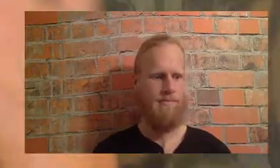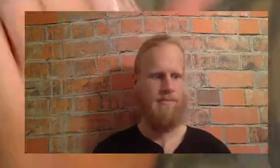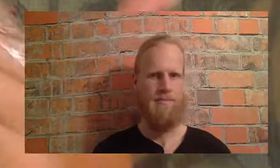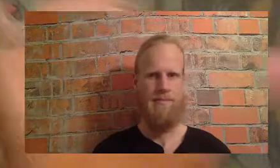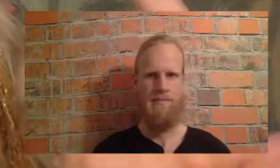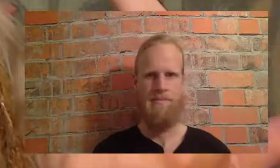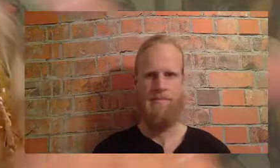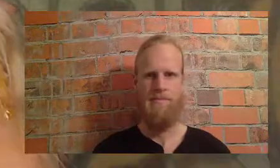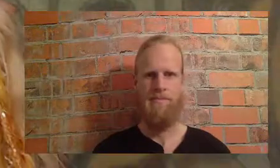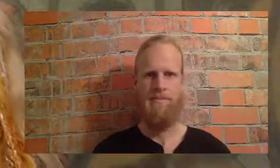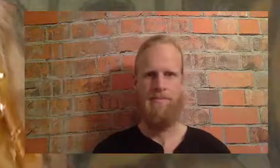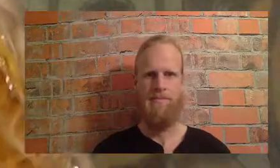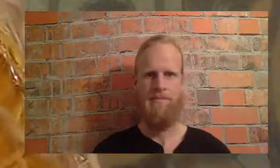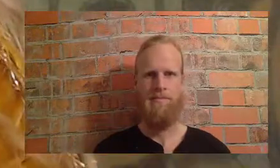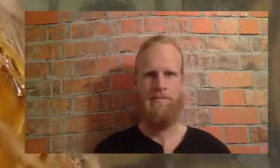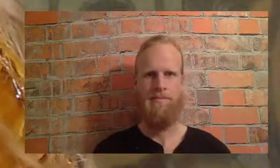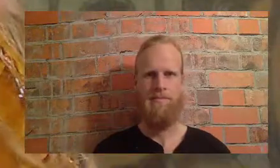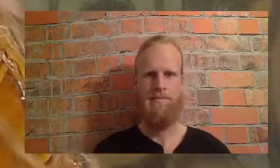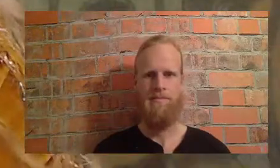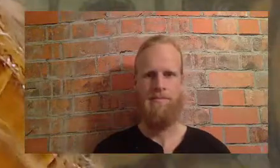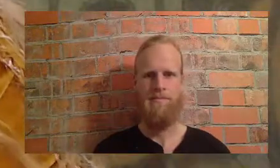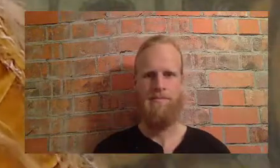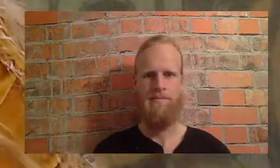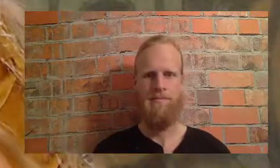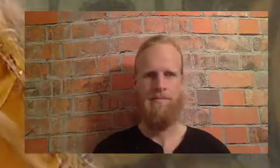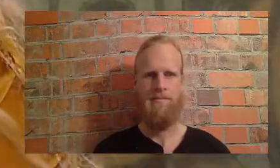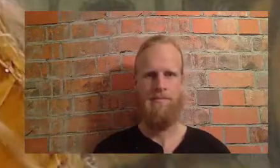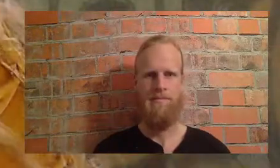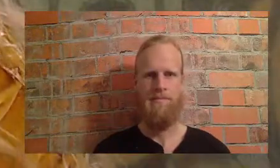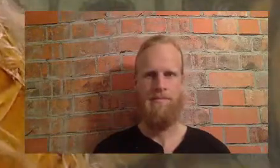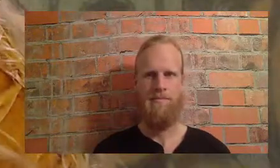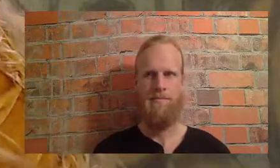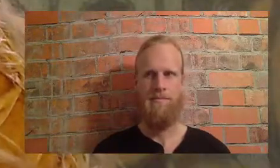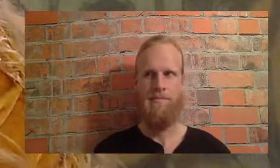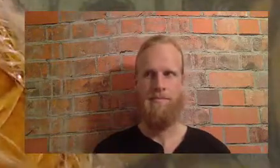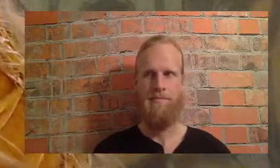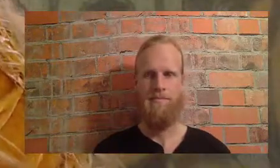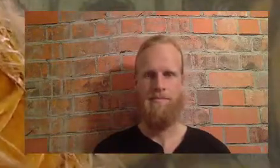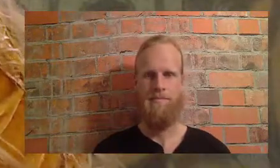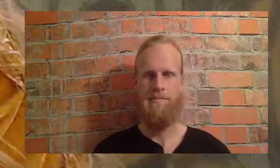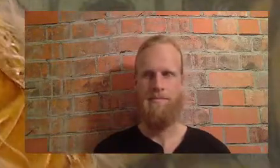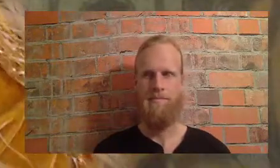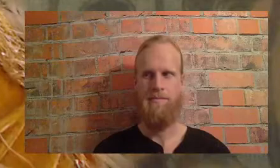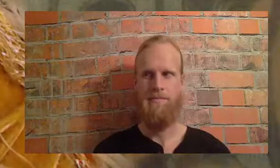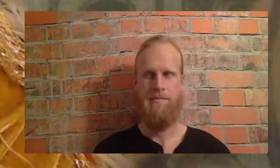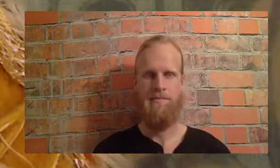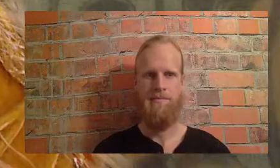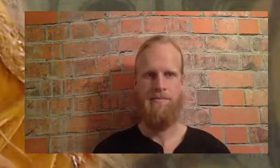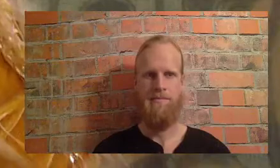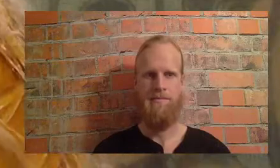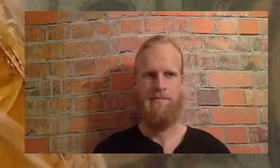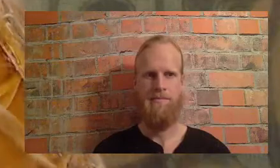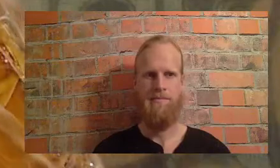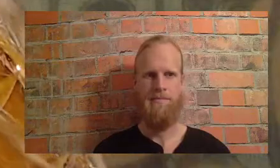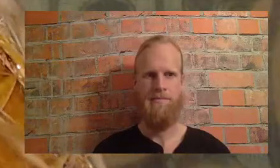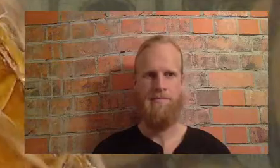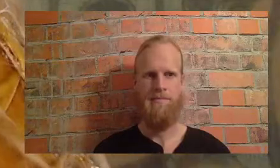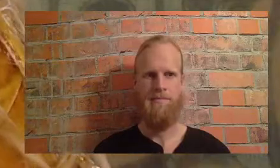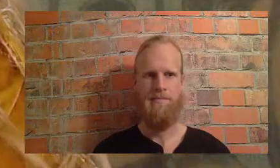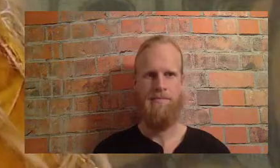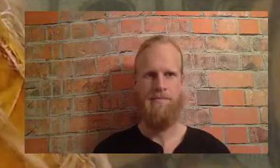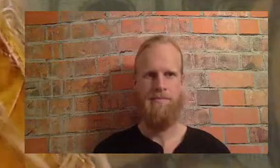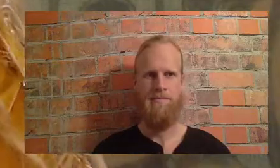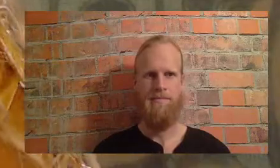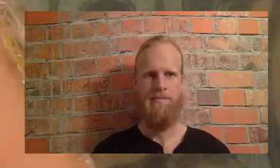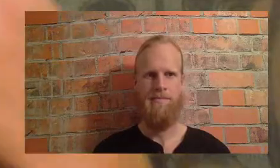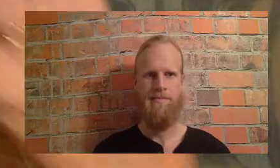and process the pain that sometimes we take on from other people's pain and problems so that you can have